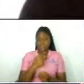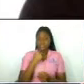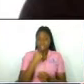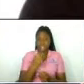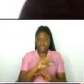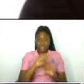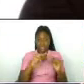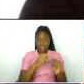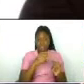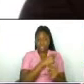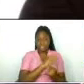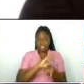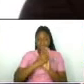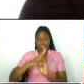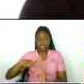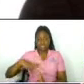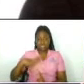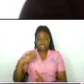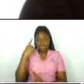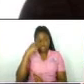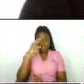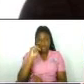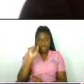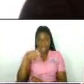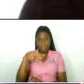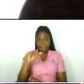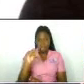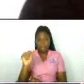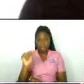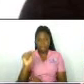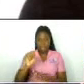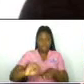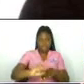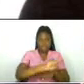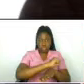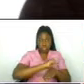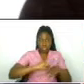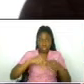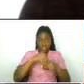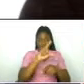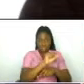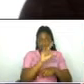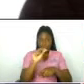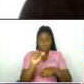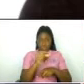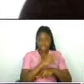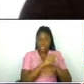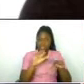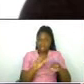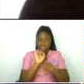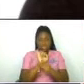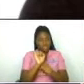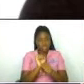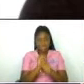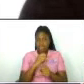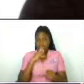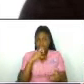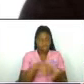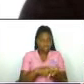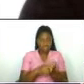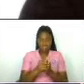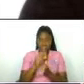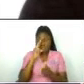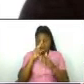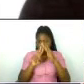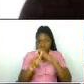the Naparima Bowl in 2020, De Bique executed his duties with devotion and a vision to propel the